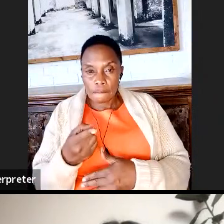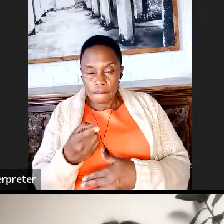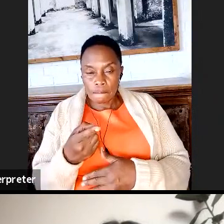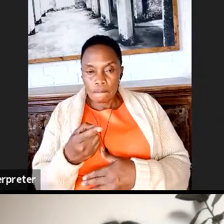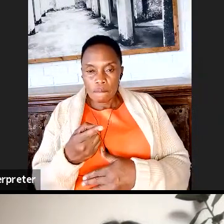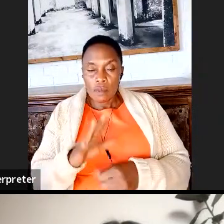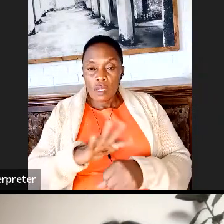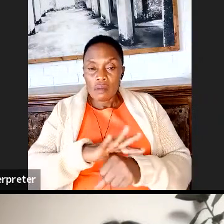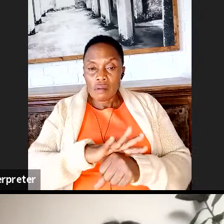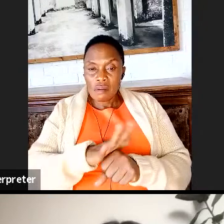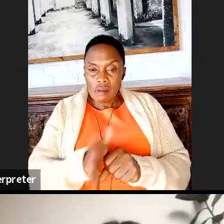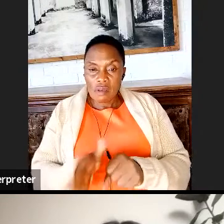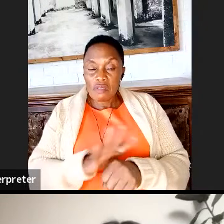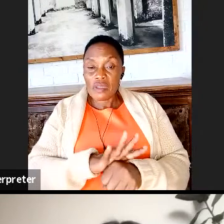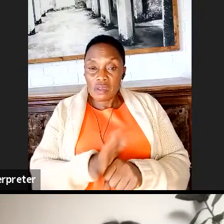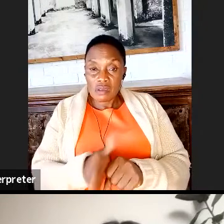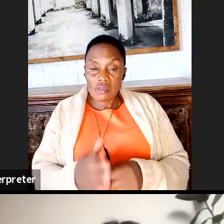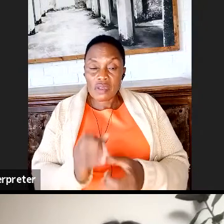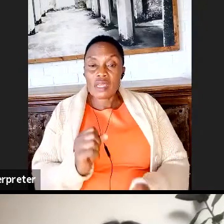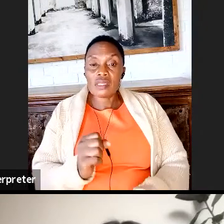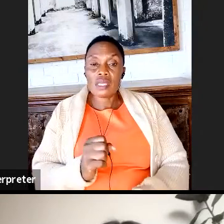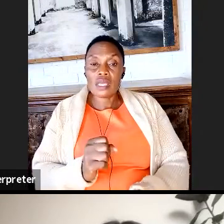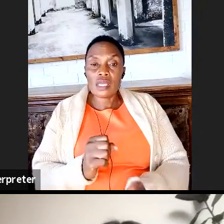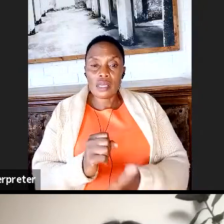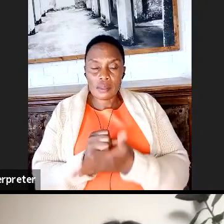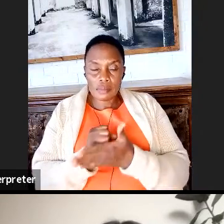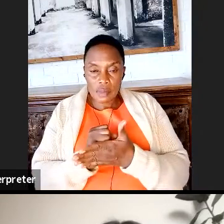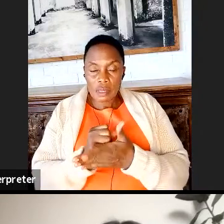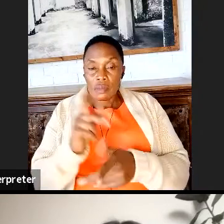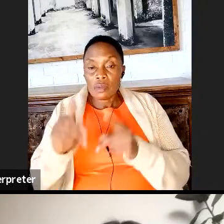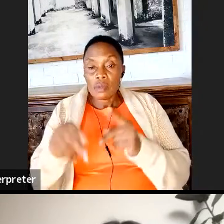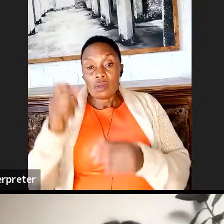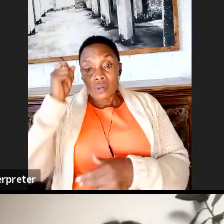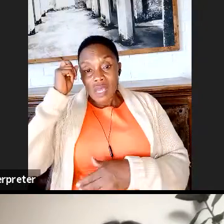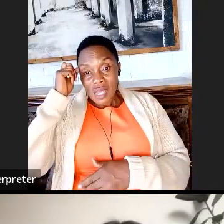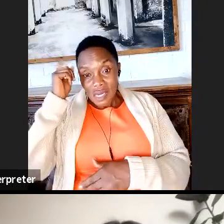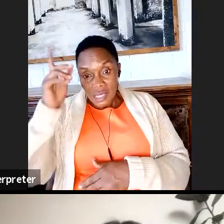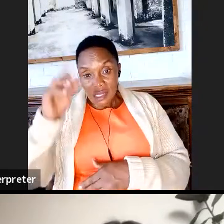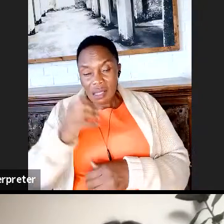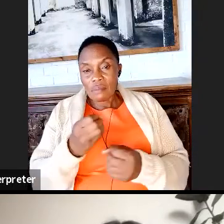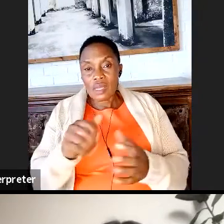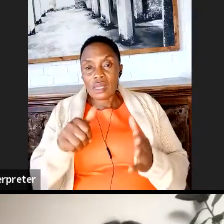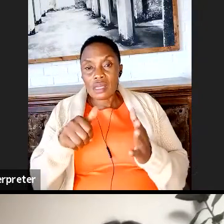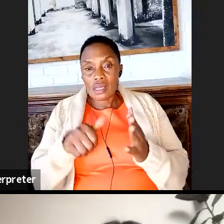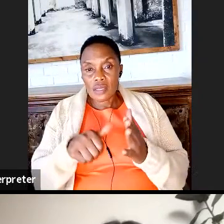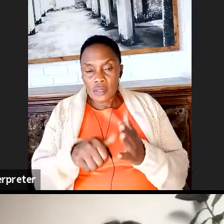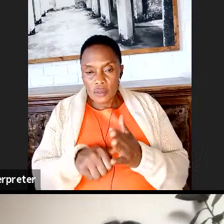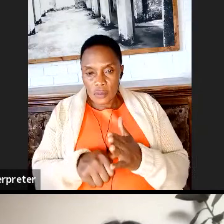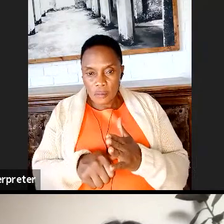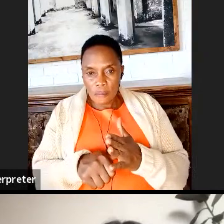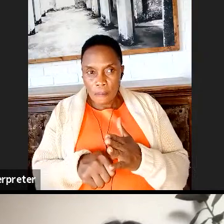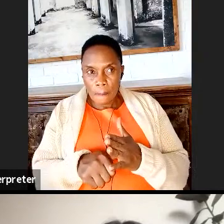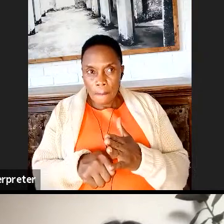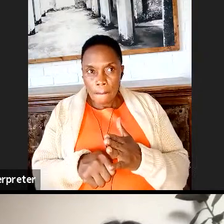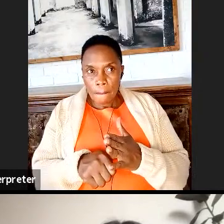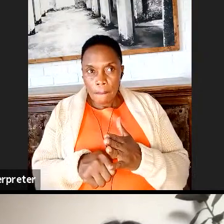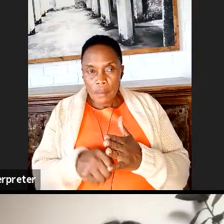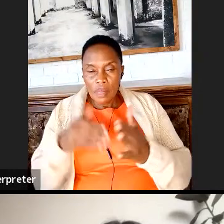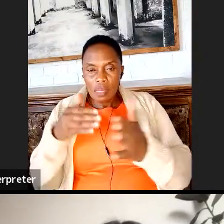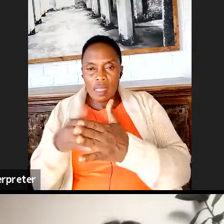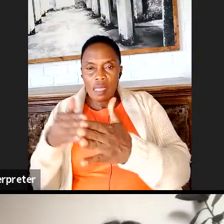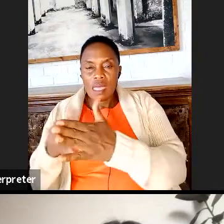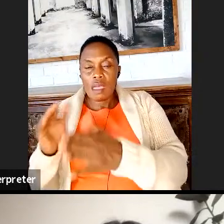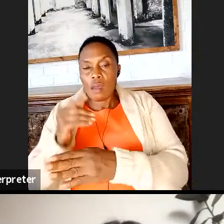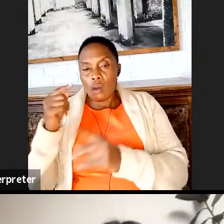has helped us all understand that these issues are not really political issues. These issues affect all of